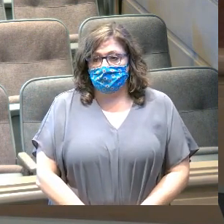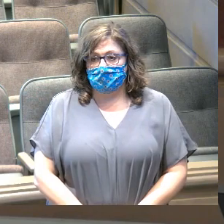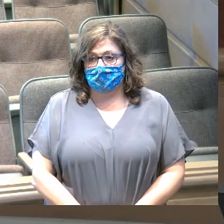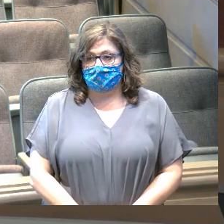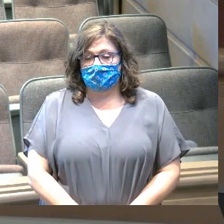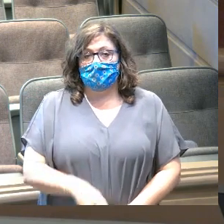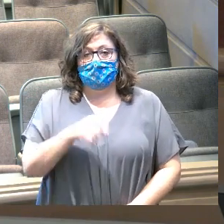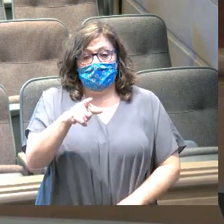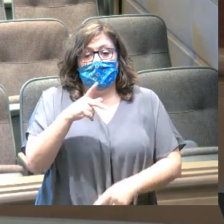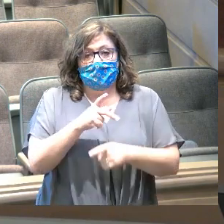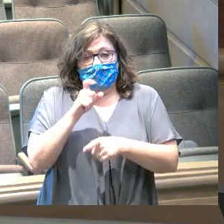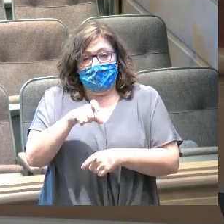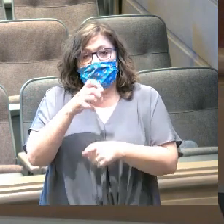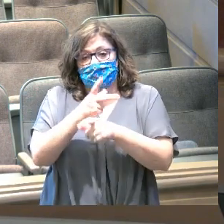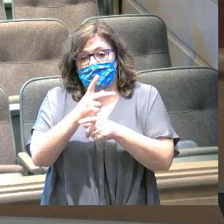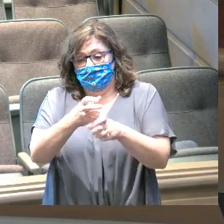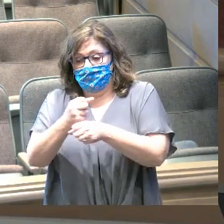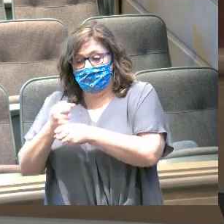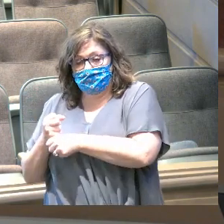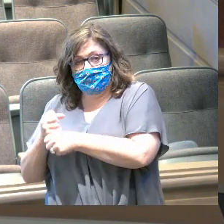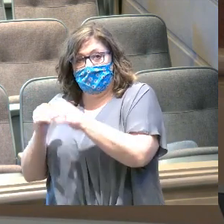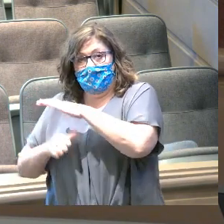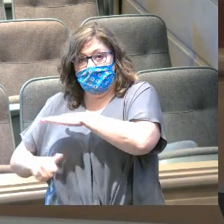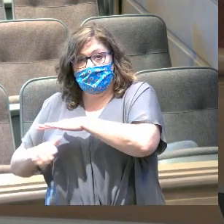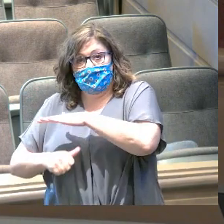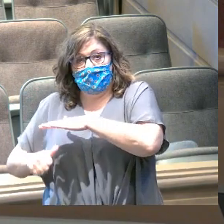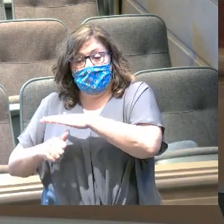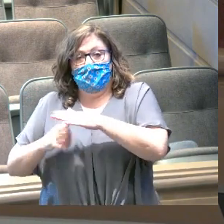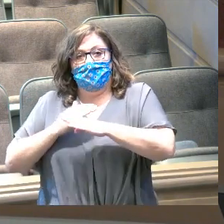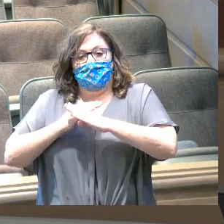exposed to the virus from exposing other people.